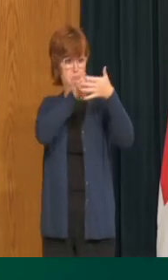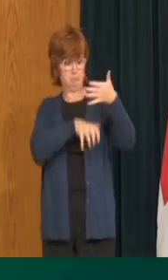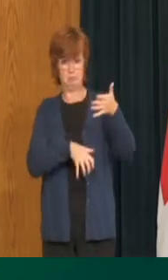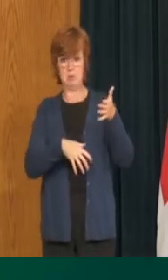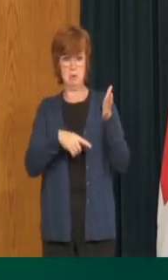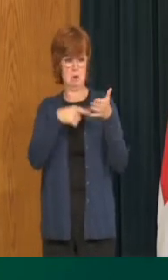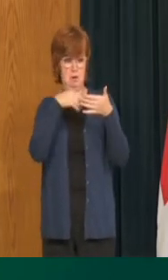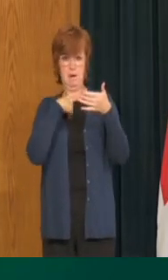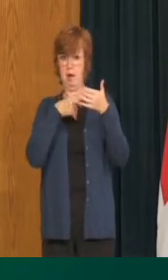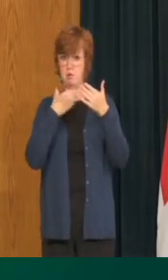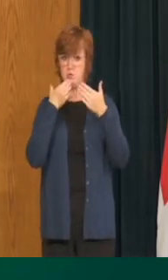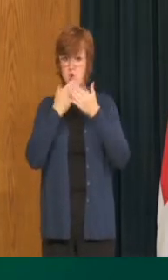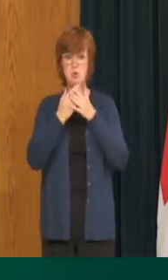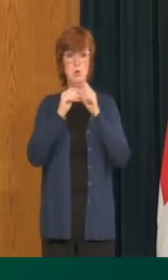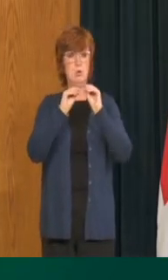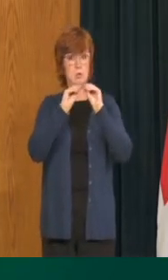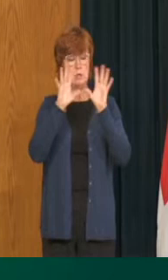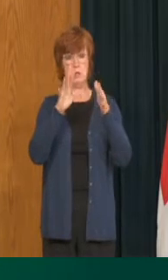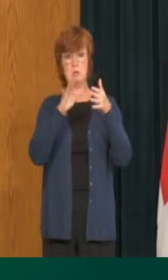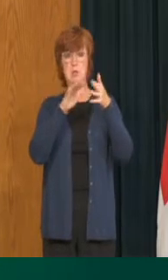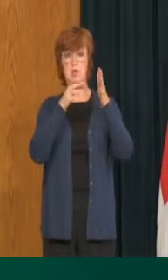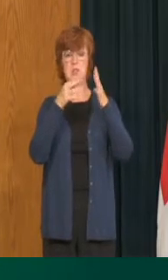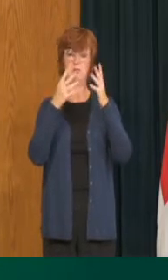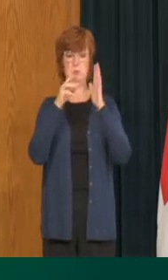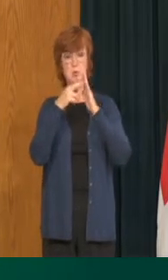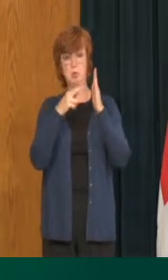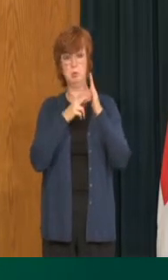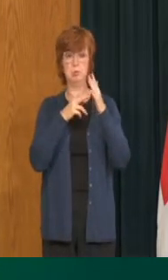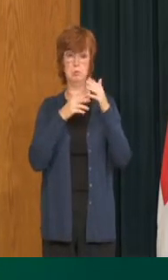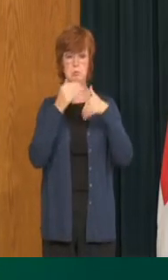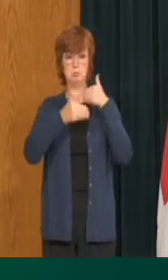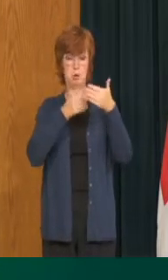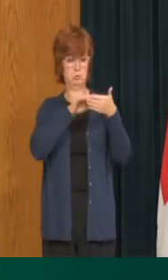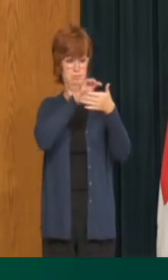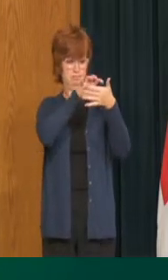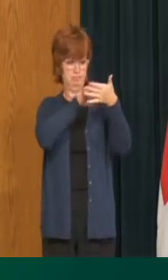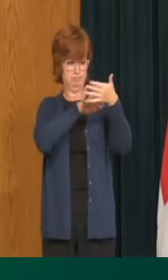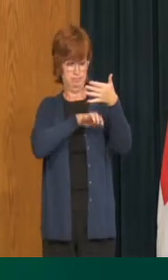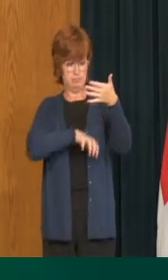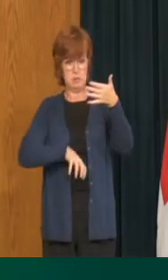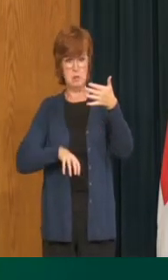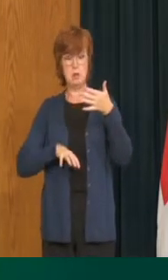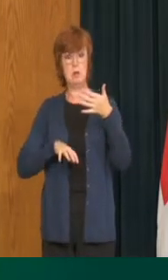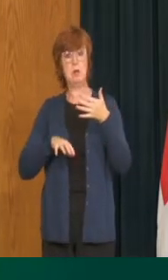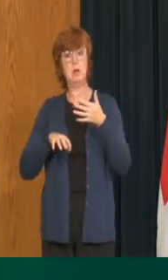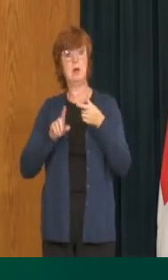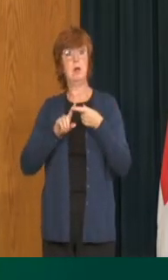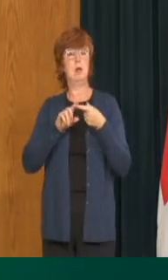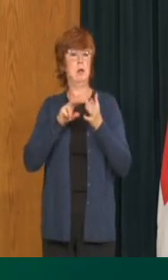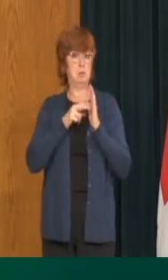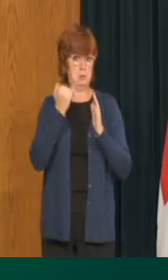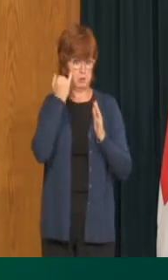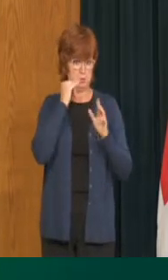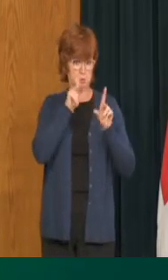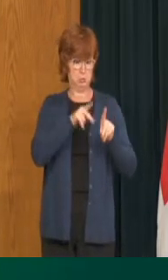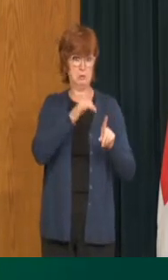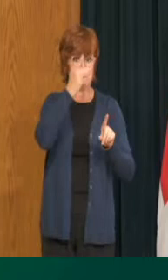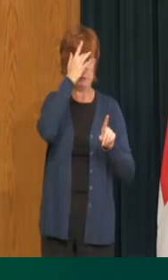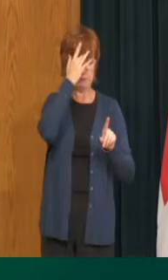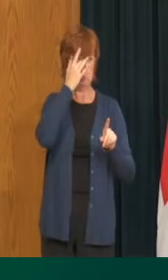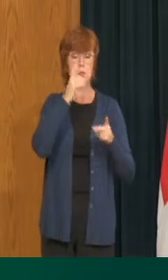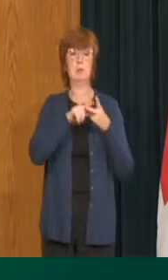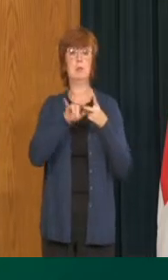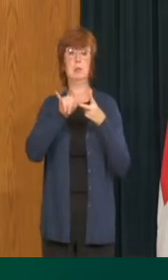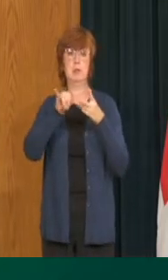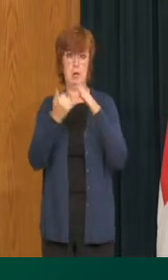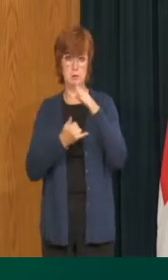and seeking testing, irrespective of whether you're a student, a household member with a student in school, a staff member or teacher, or a household